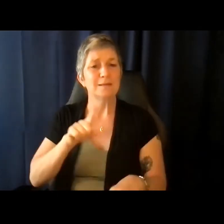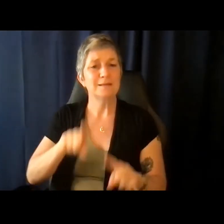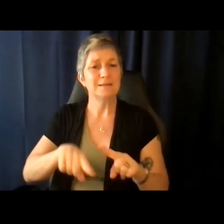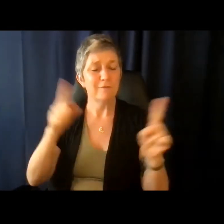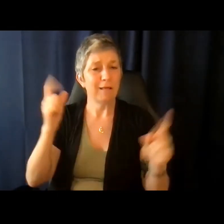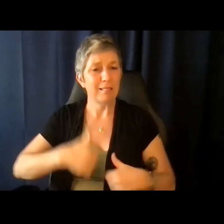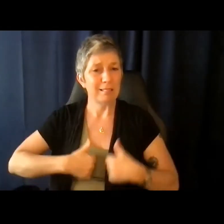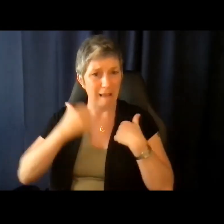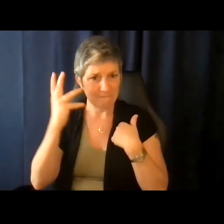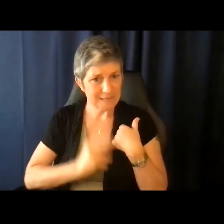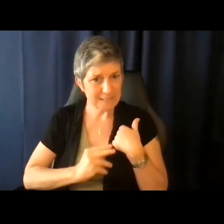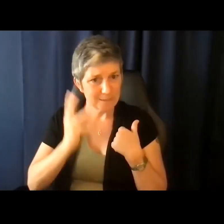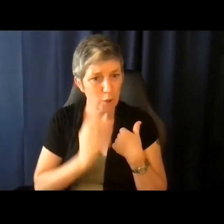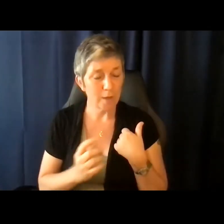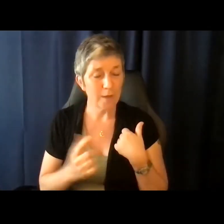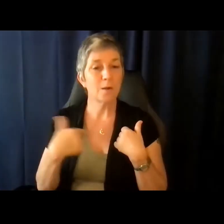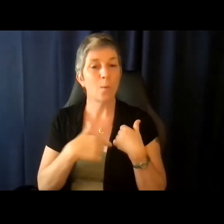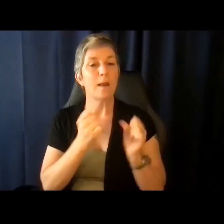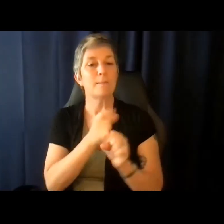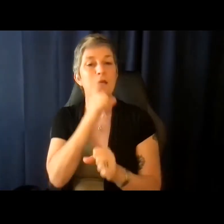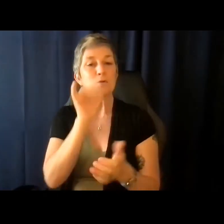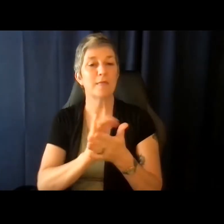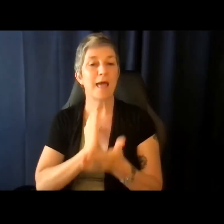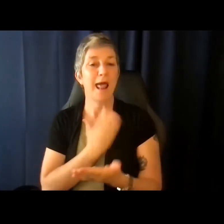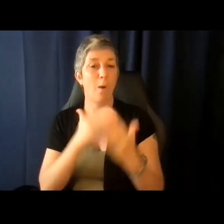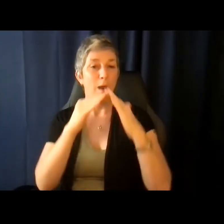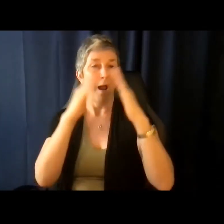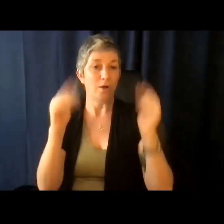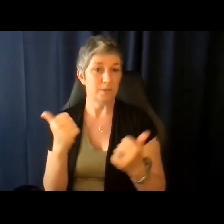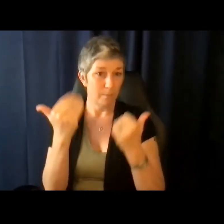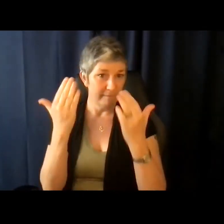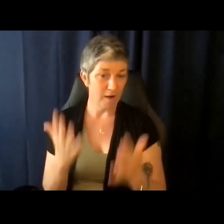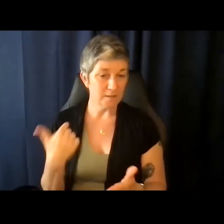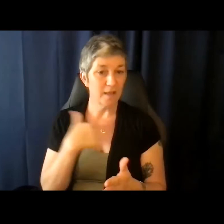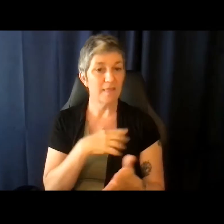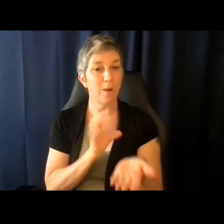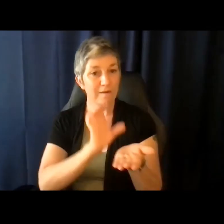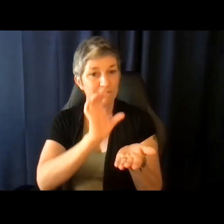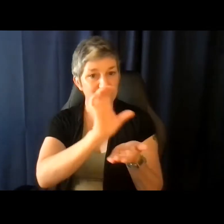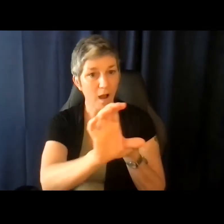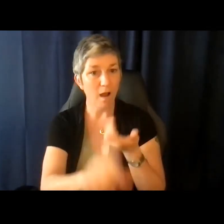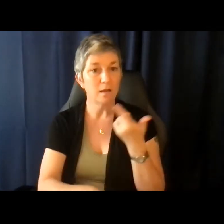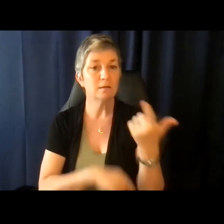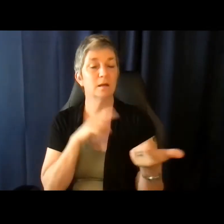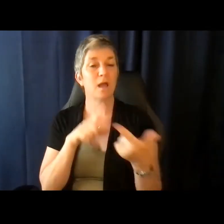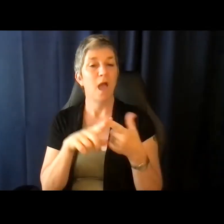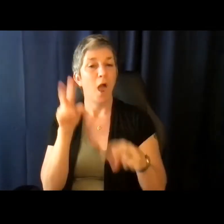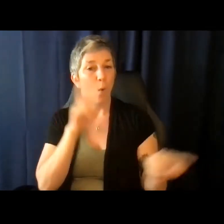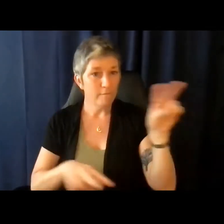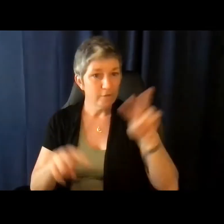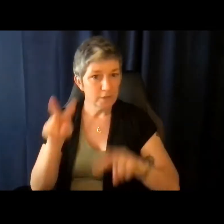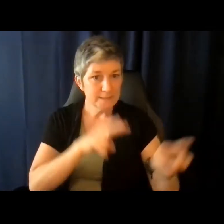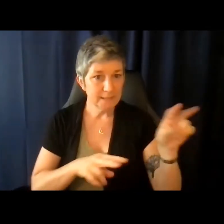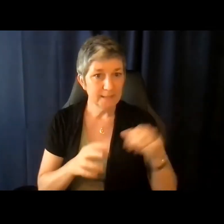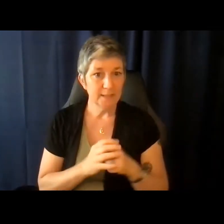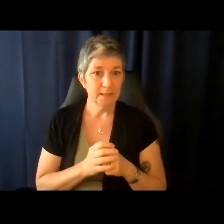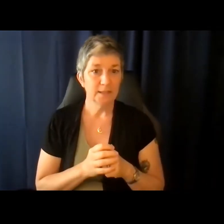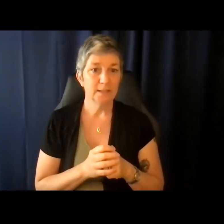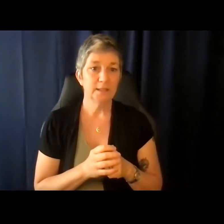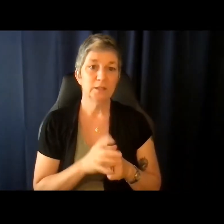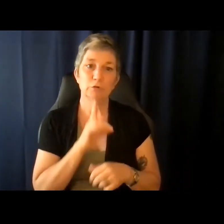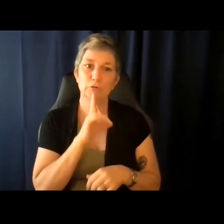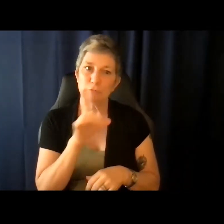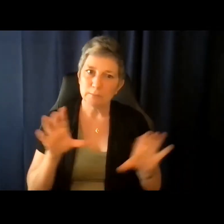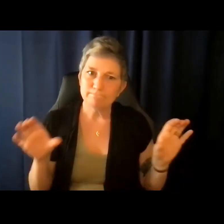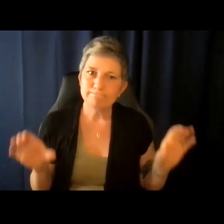what we are looking to do is ensure that our housing providers that we fund and oversee are really